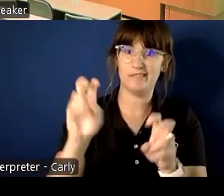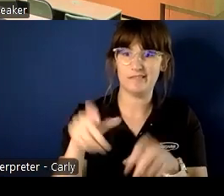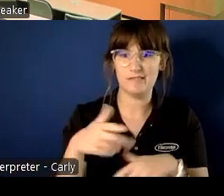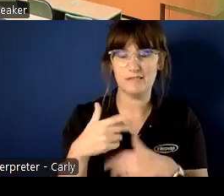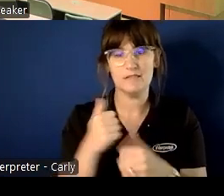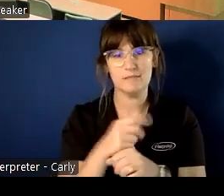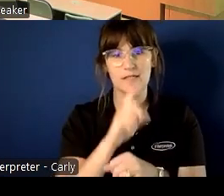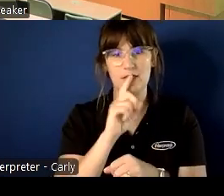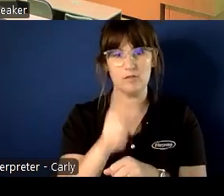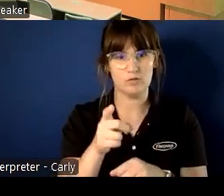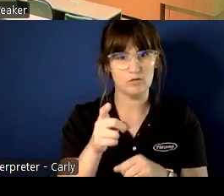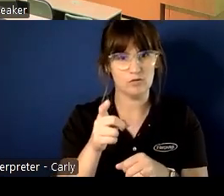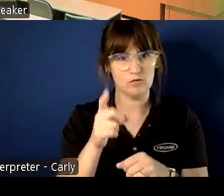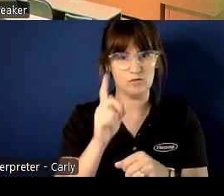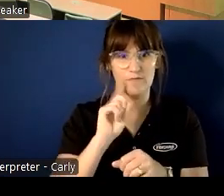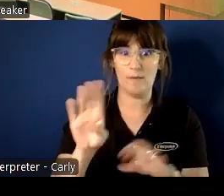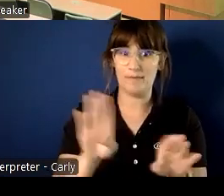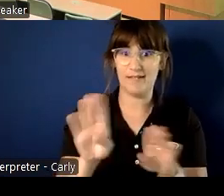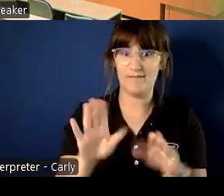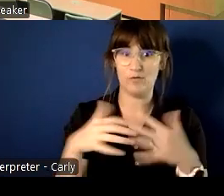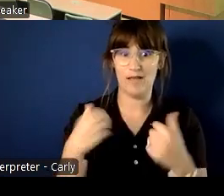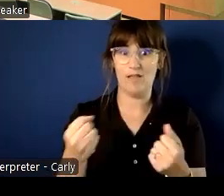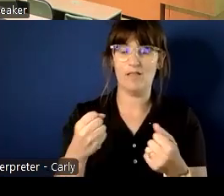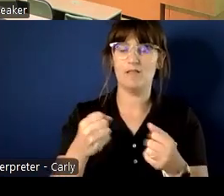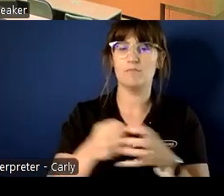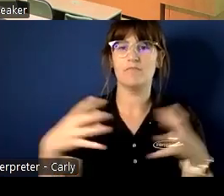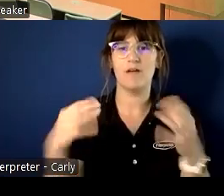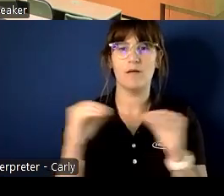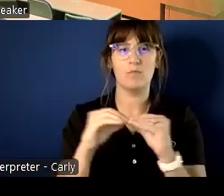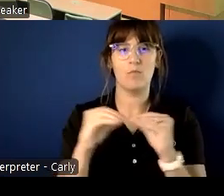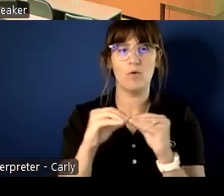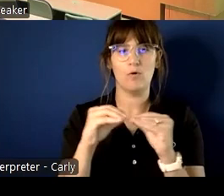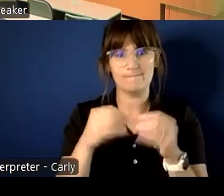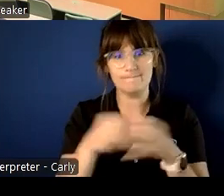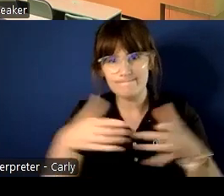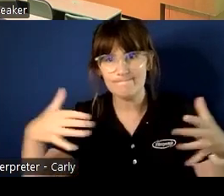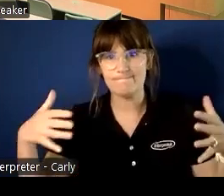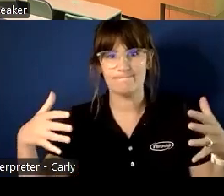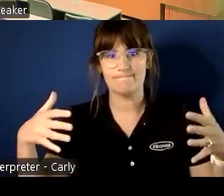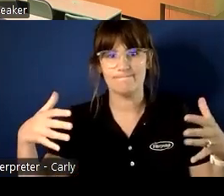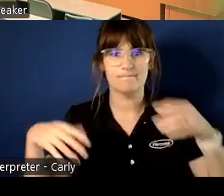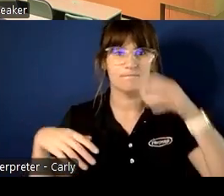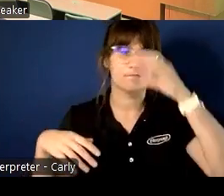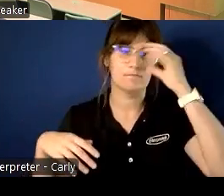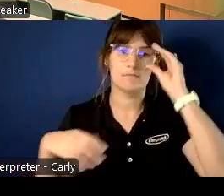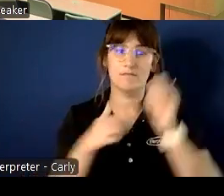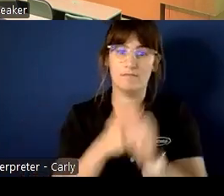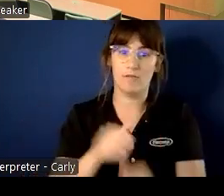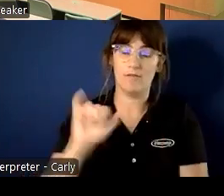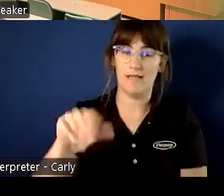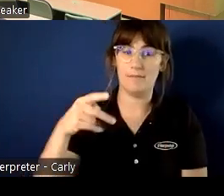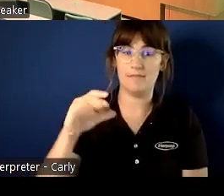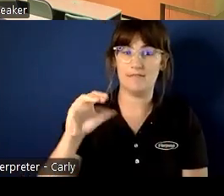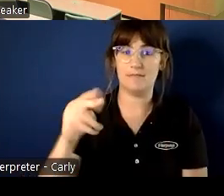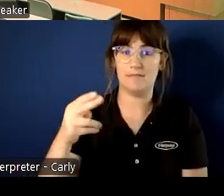expansion is kind of take the route of what the PCMH model tried to do, which is you can't make us work